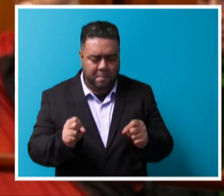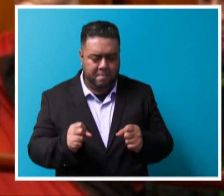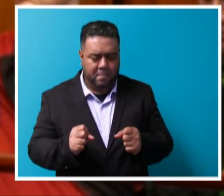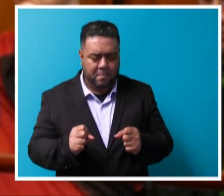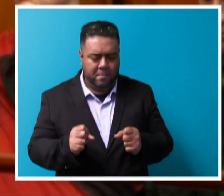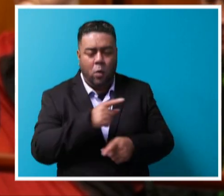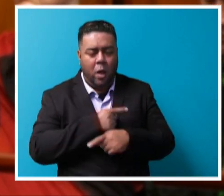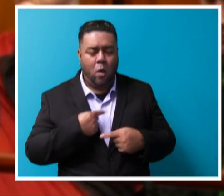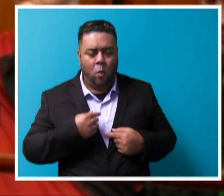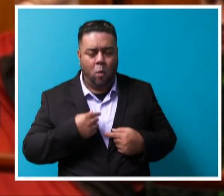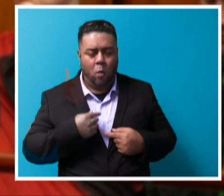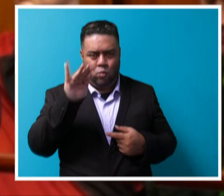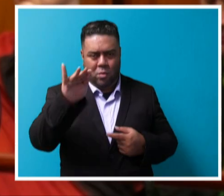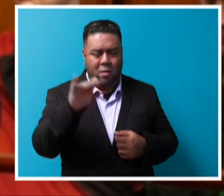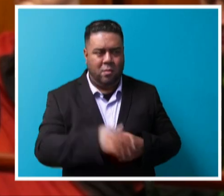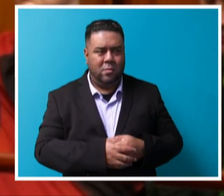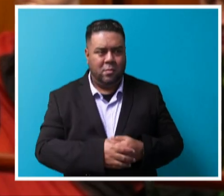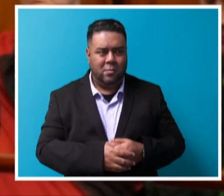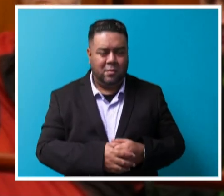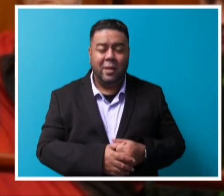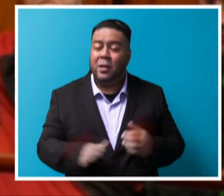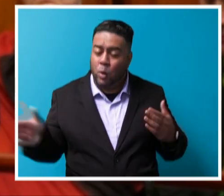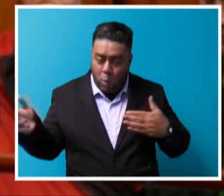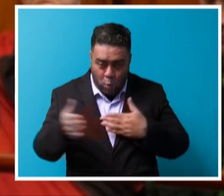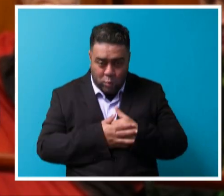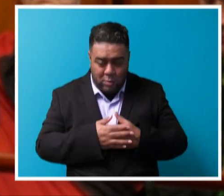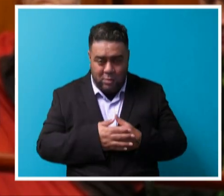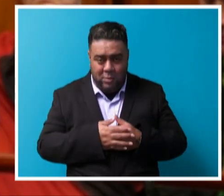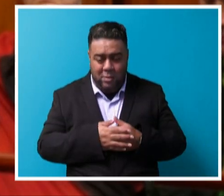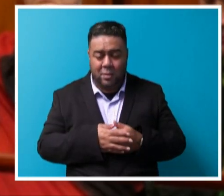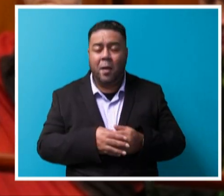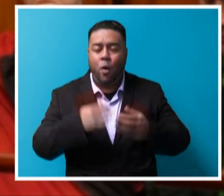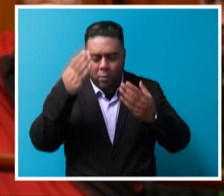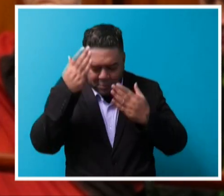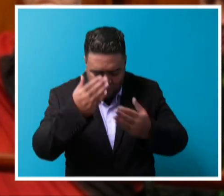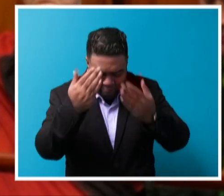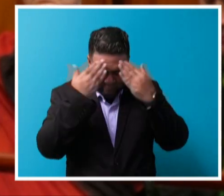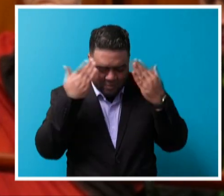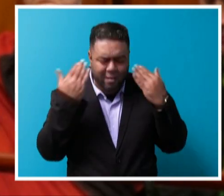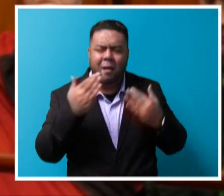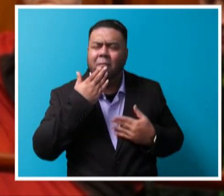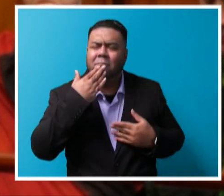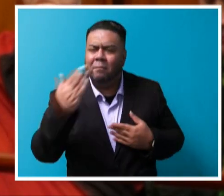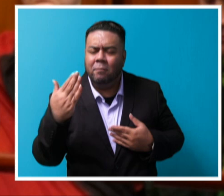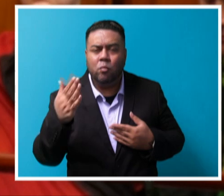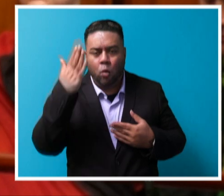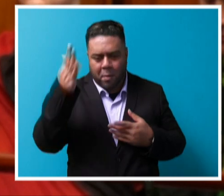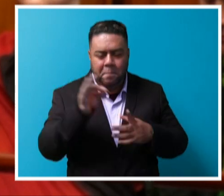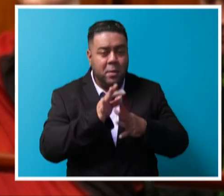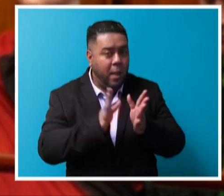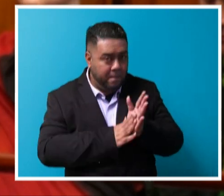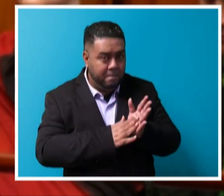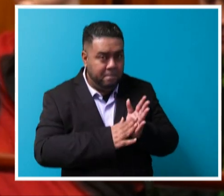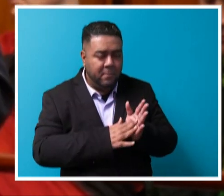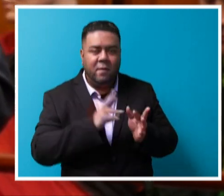future generations. In closing, Honorable Speaker, I thank the Honorable Prime Minister